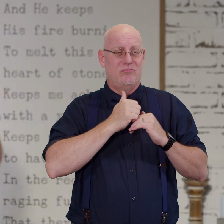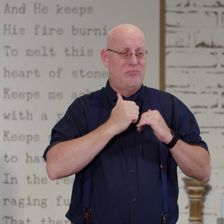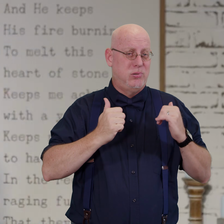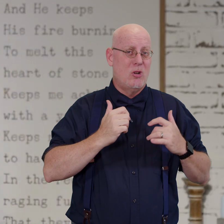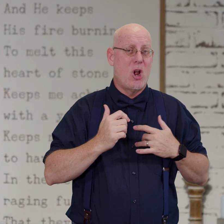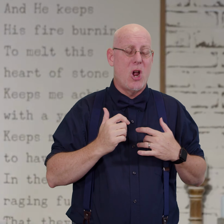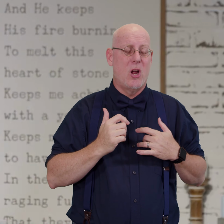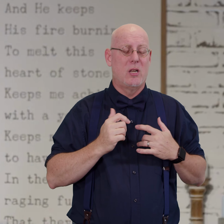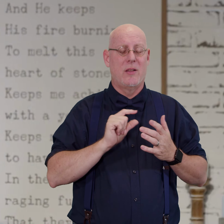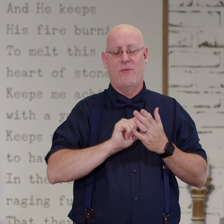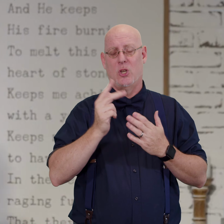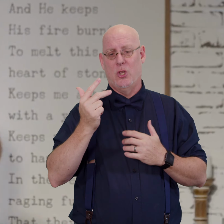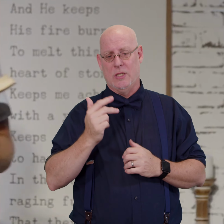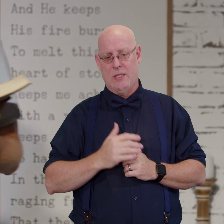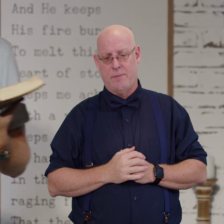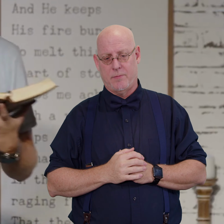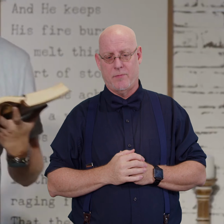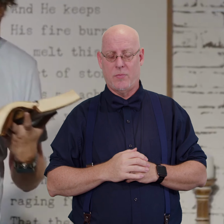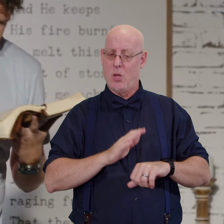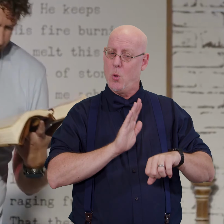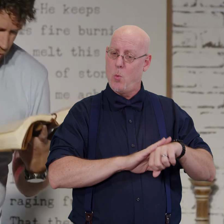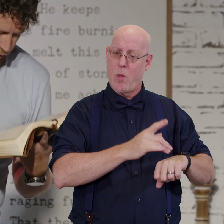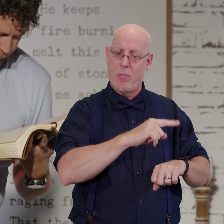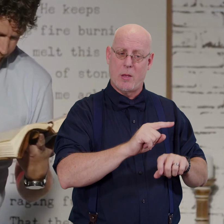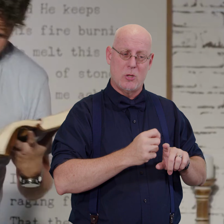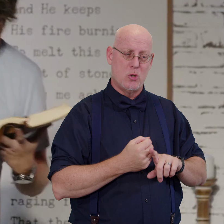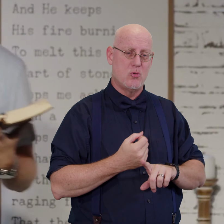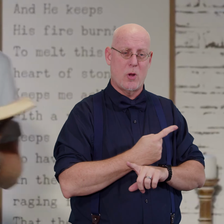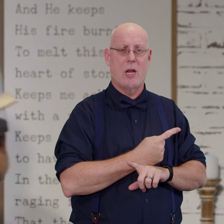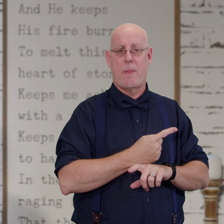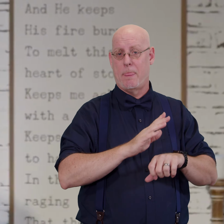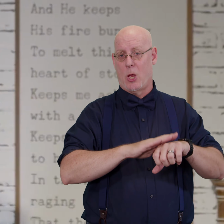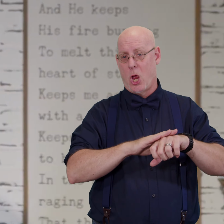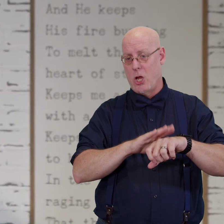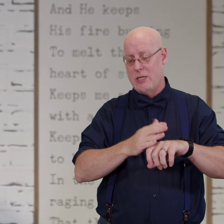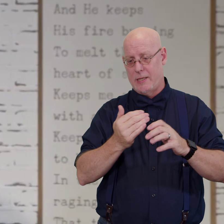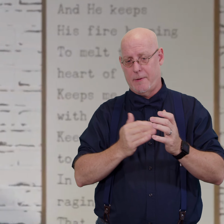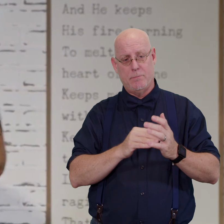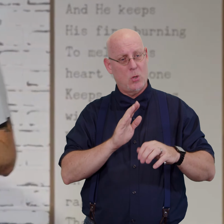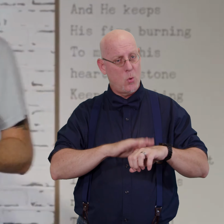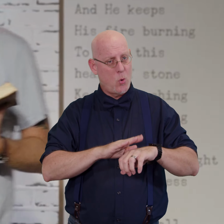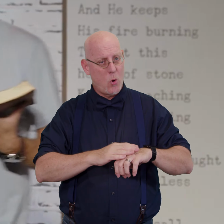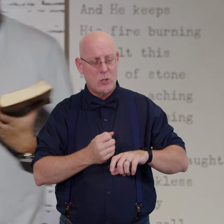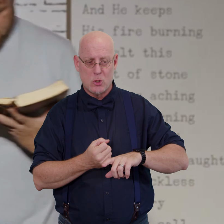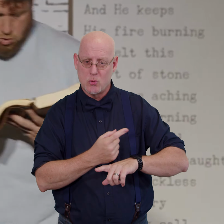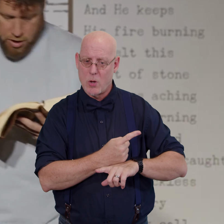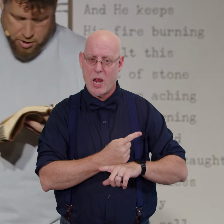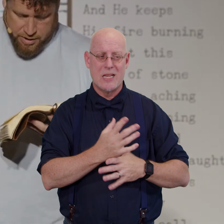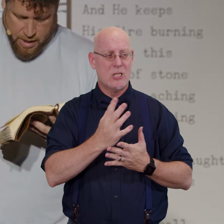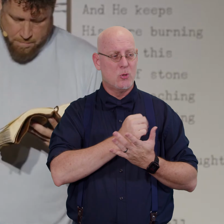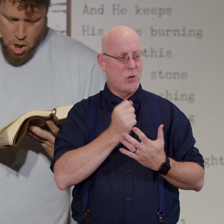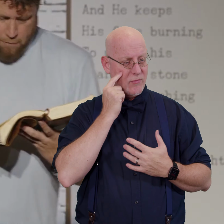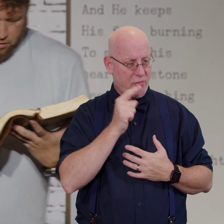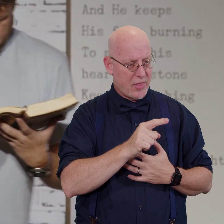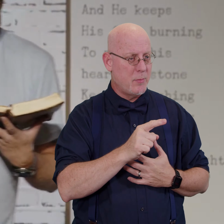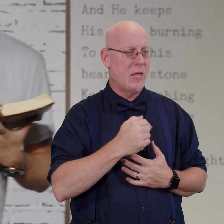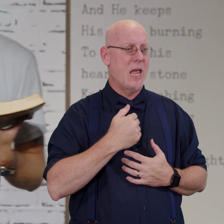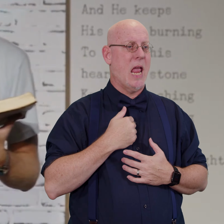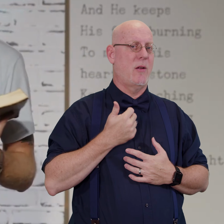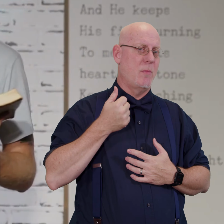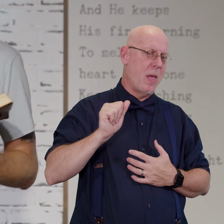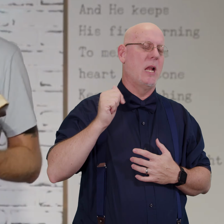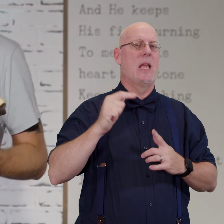heart. Verse 13, woe to them, for they've strayed from me. So this is a caution, it's a warning. Woe to them, they've strayed from me. Destruction to them, for they